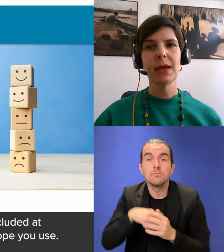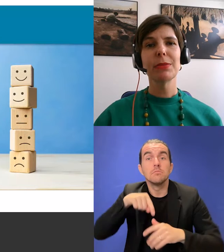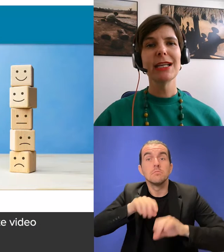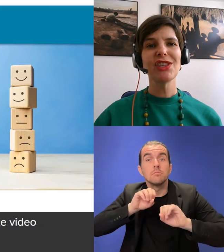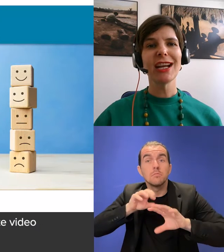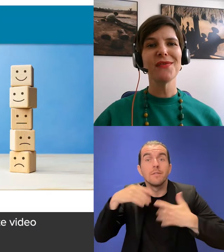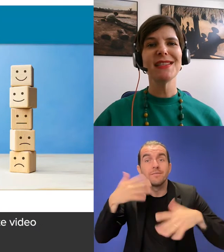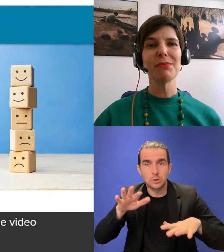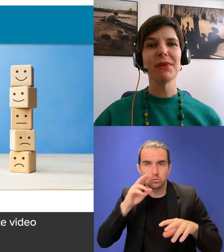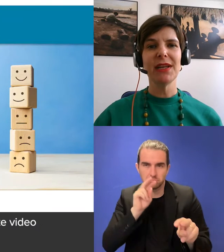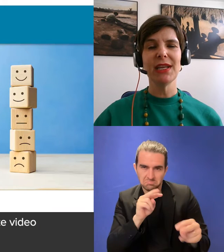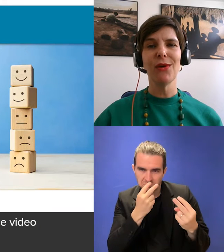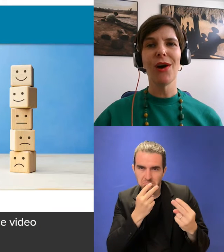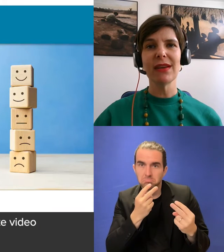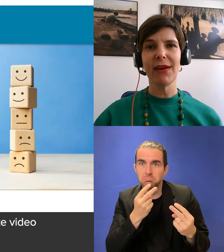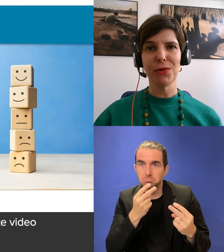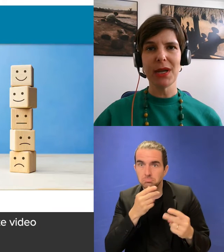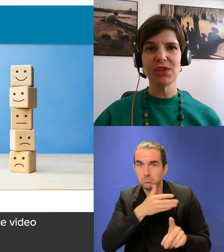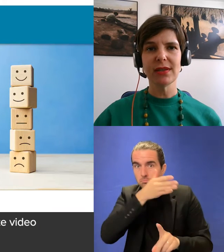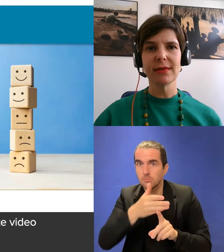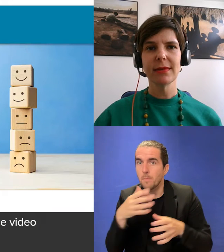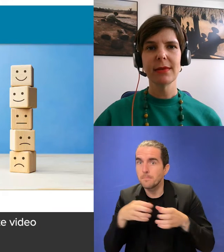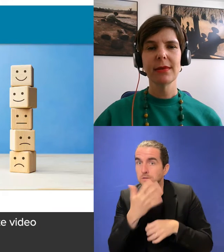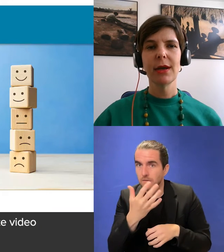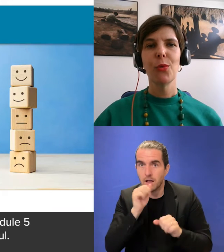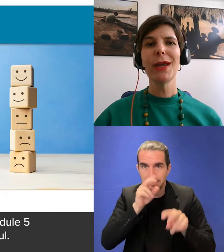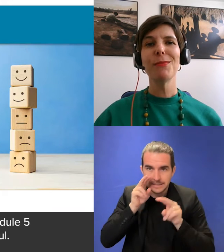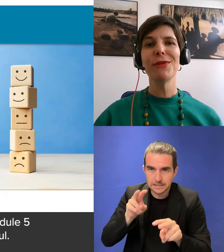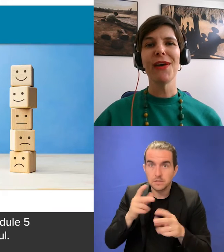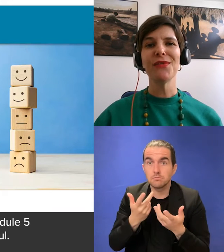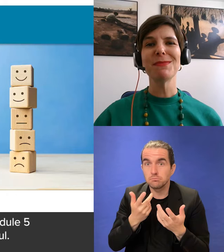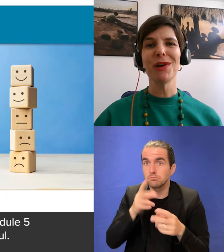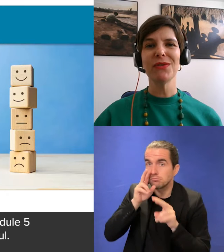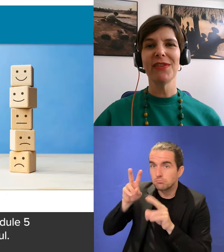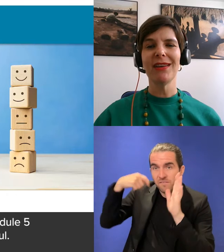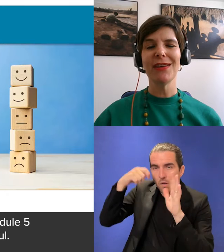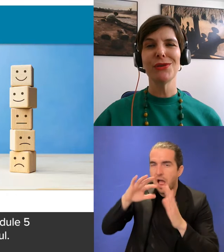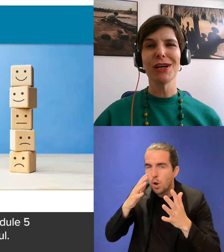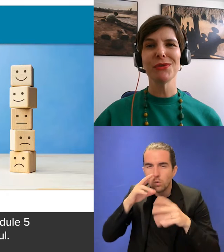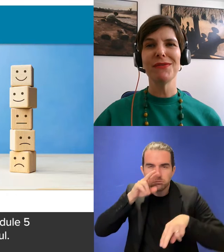use. Please check out the separate video on the evaluation. We